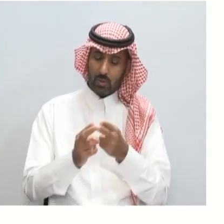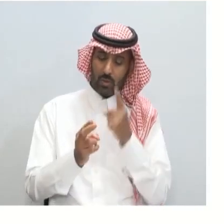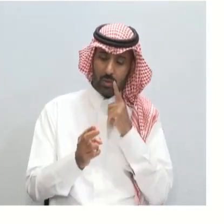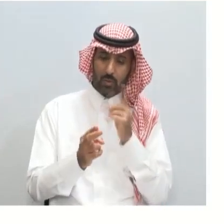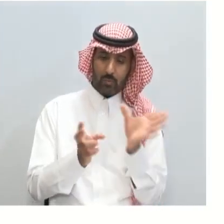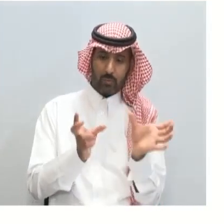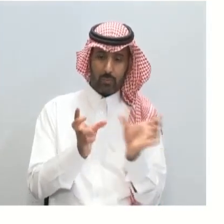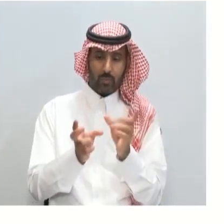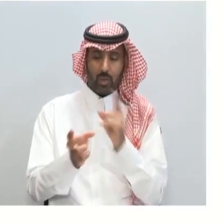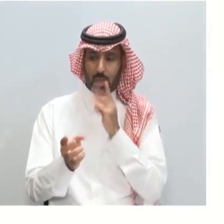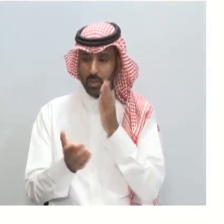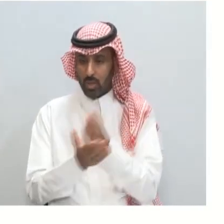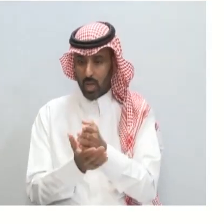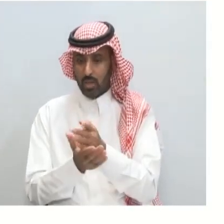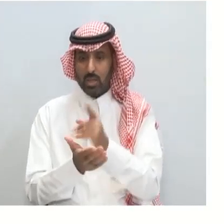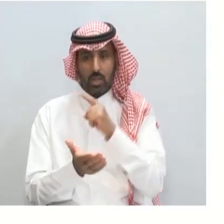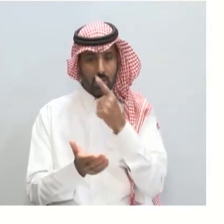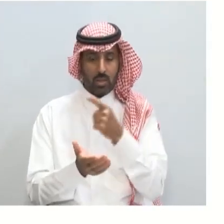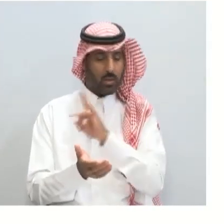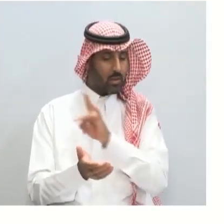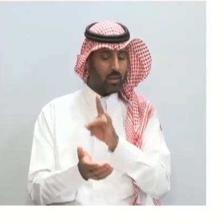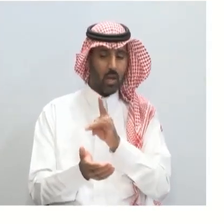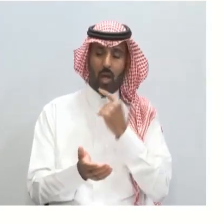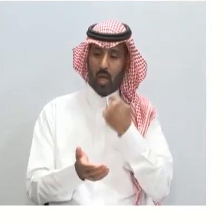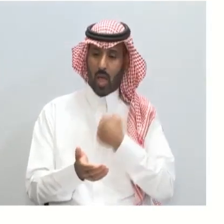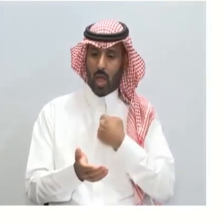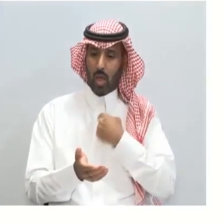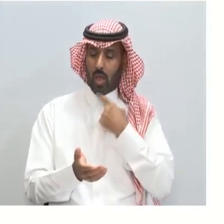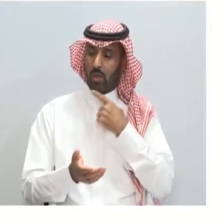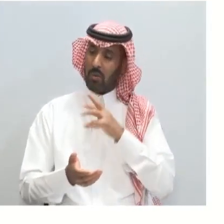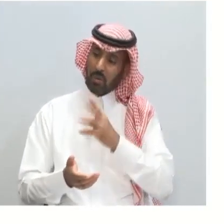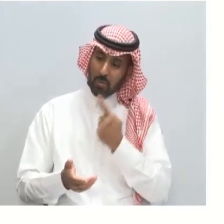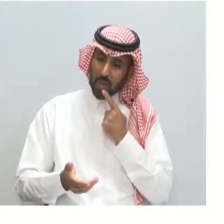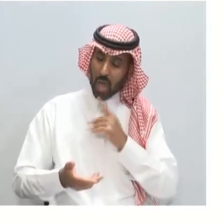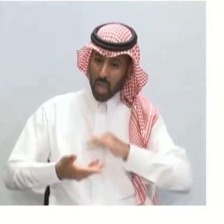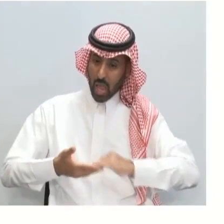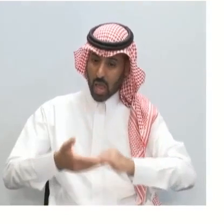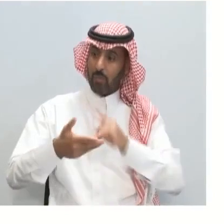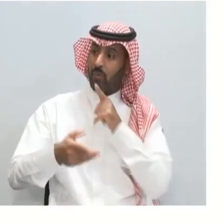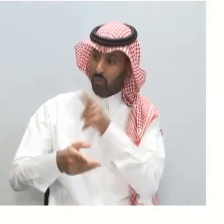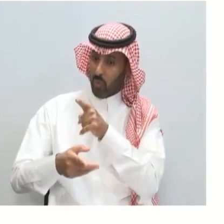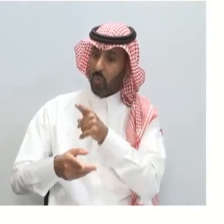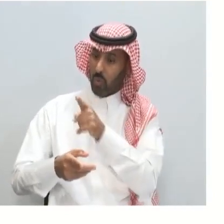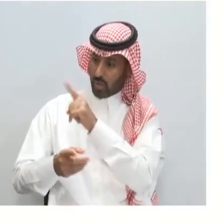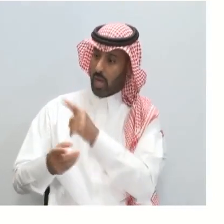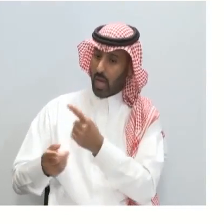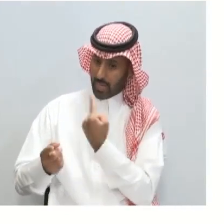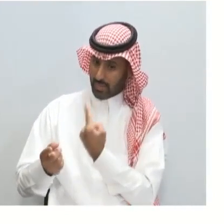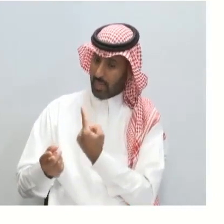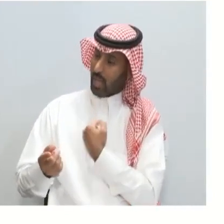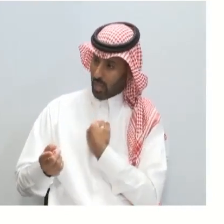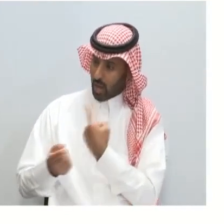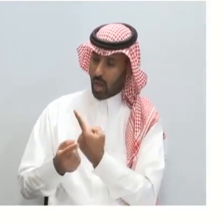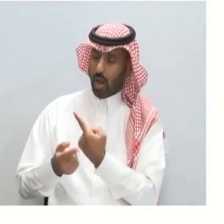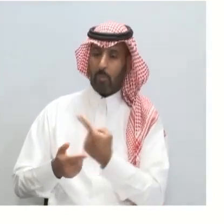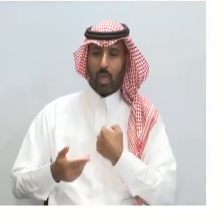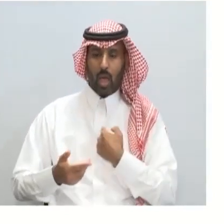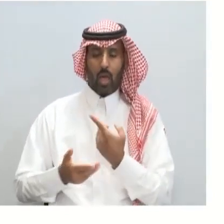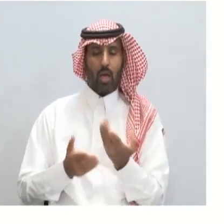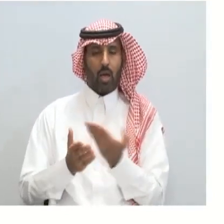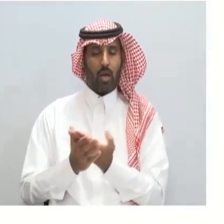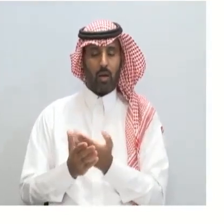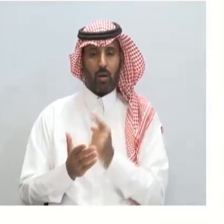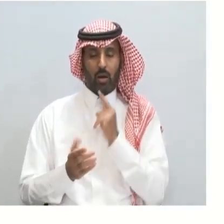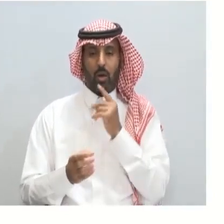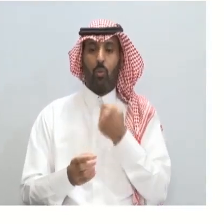stated directly. We would have helped you if you had asked us, and so on. And we